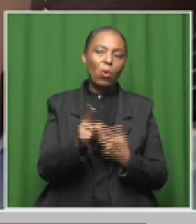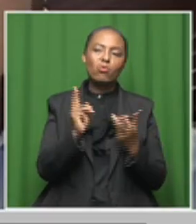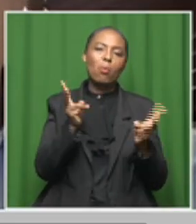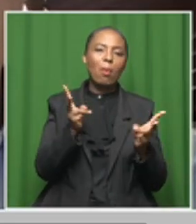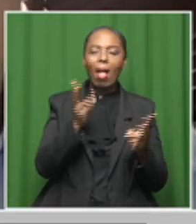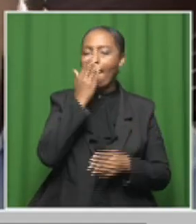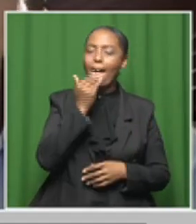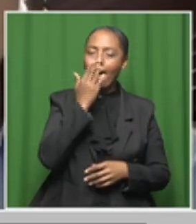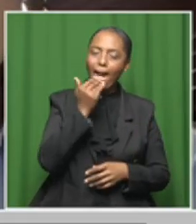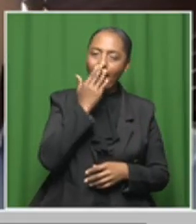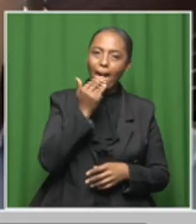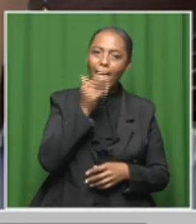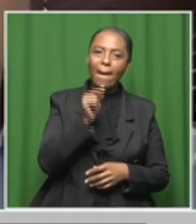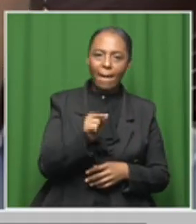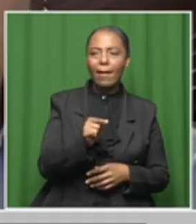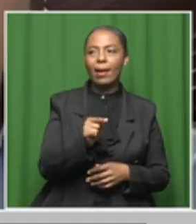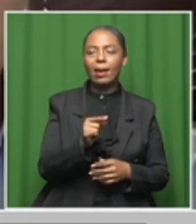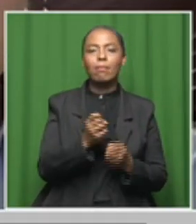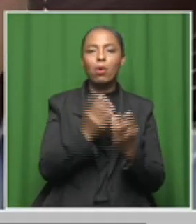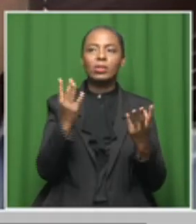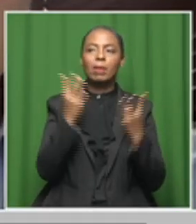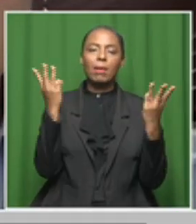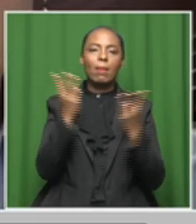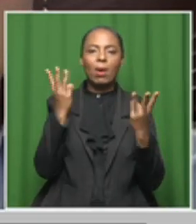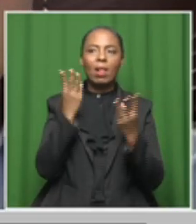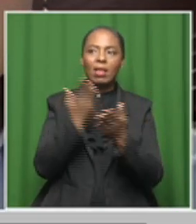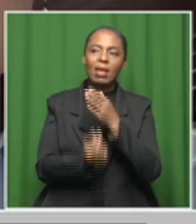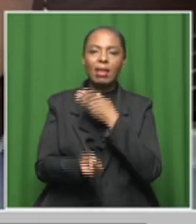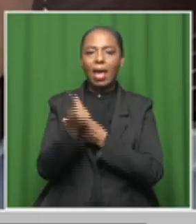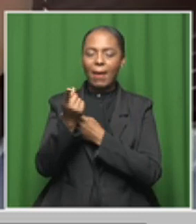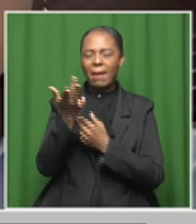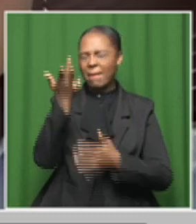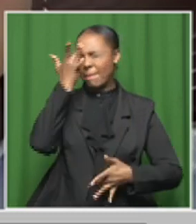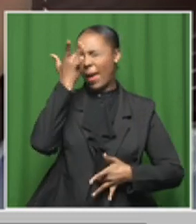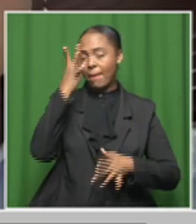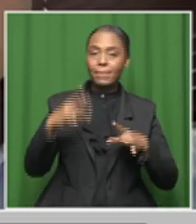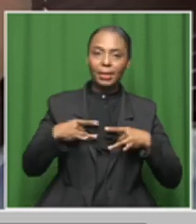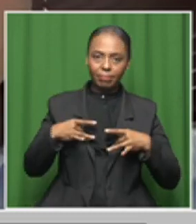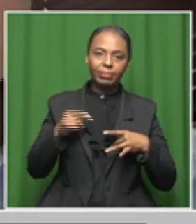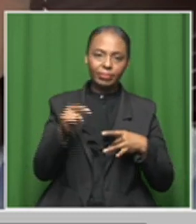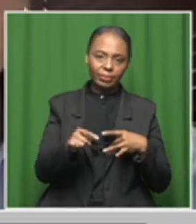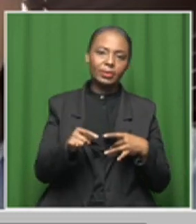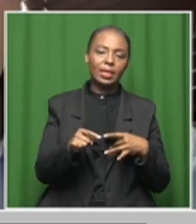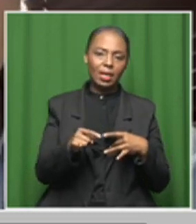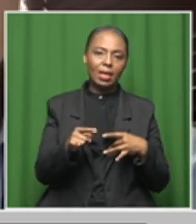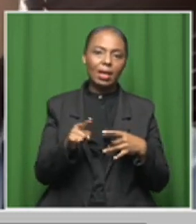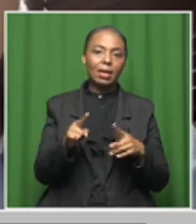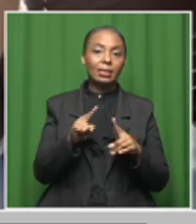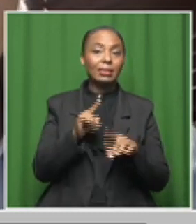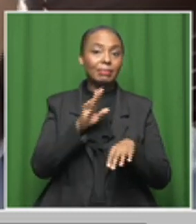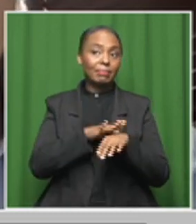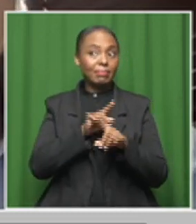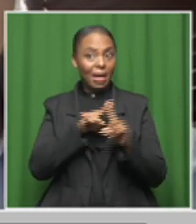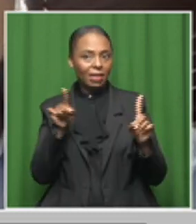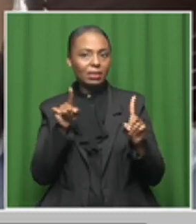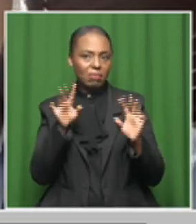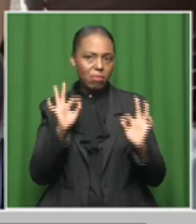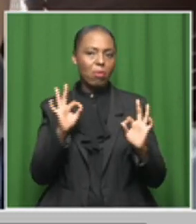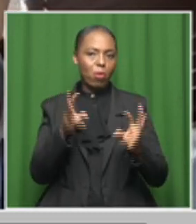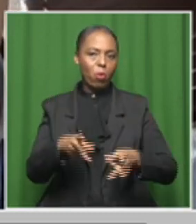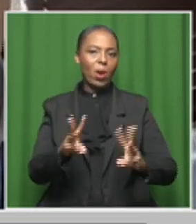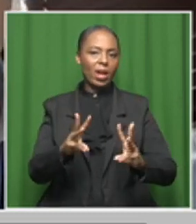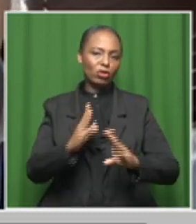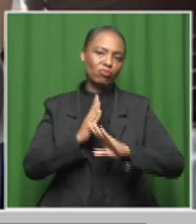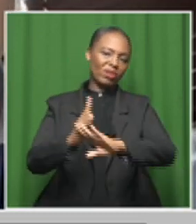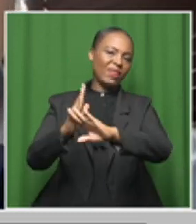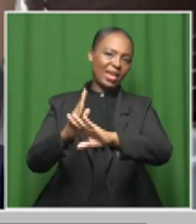that many people will be exposed to during the influenza season. Yeah. So we really believe that it's an effective way of preventing severe